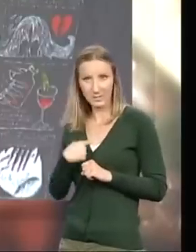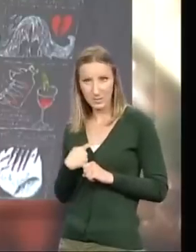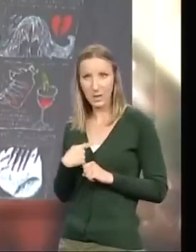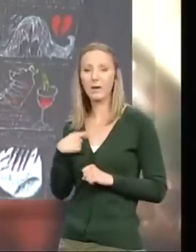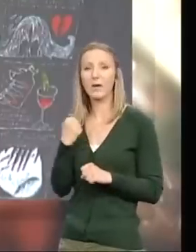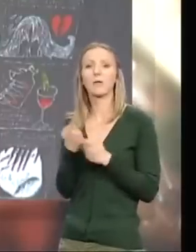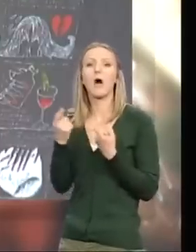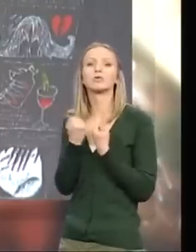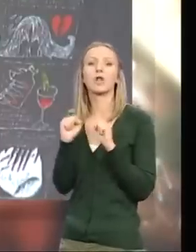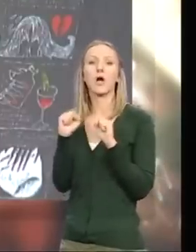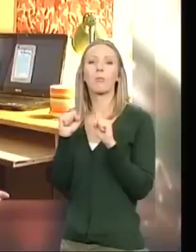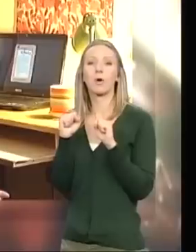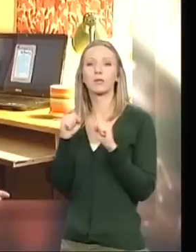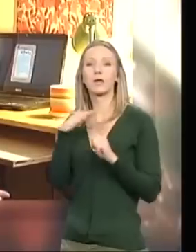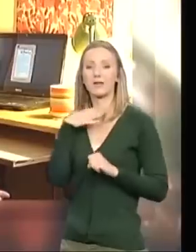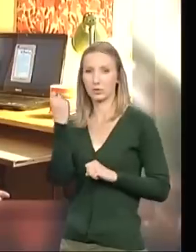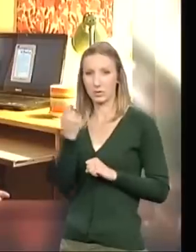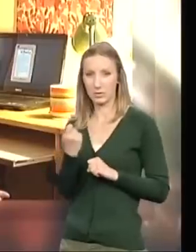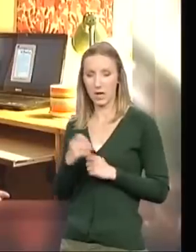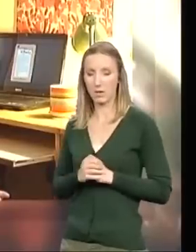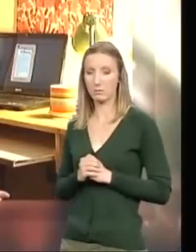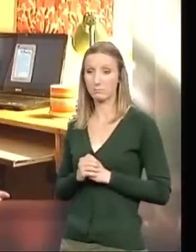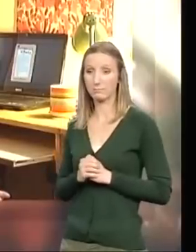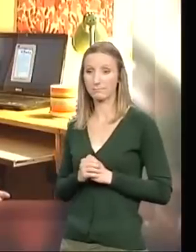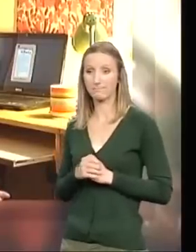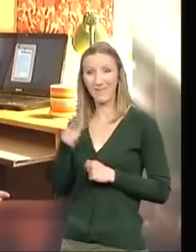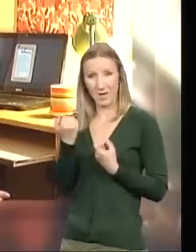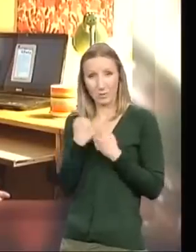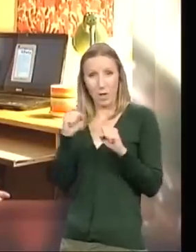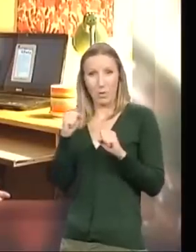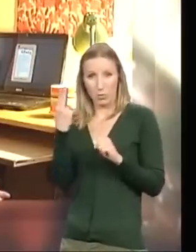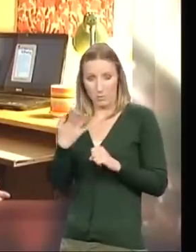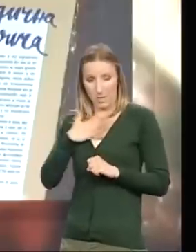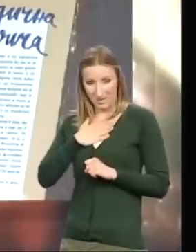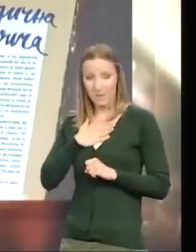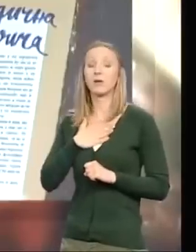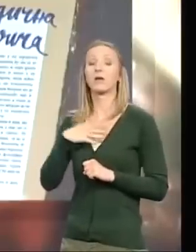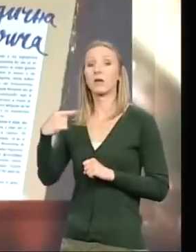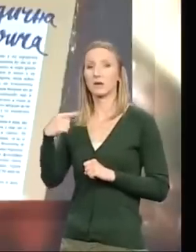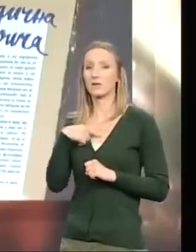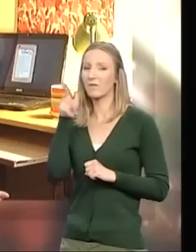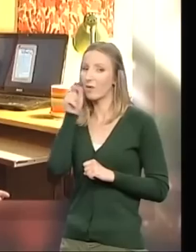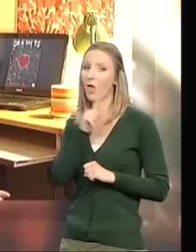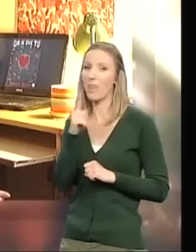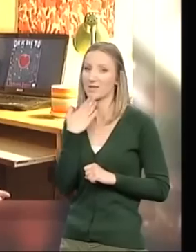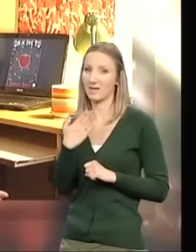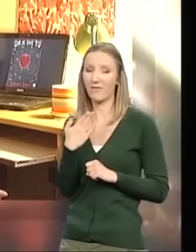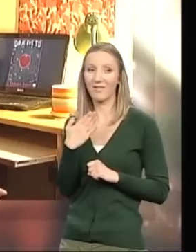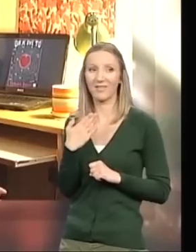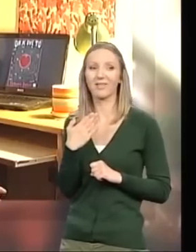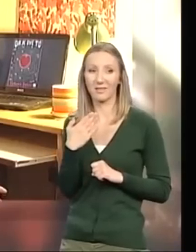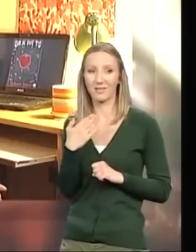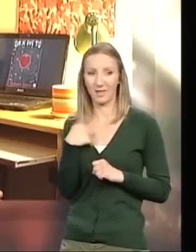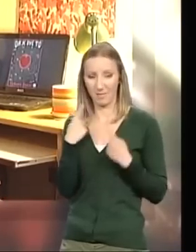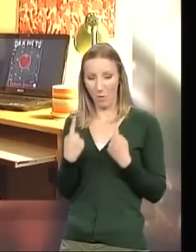a freelance graphic designer, which is a very unfortunate position